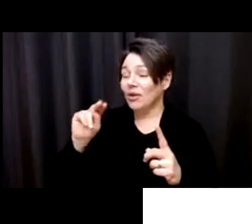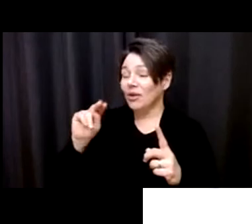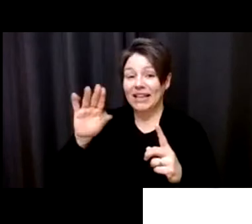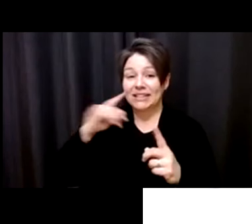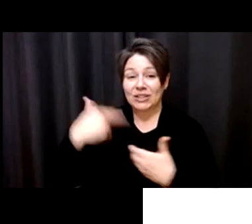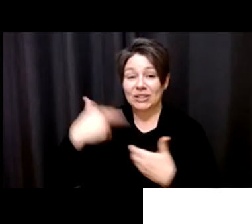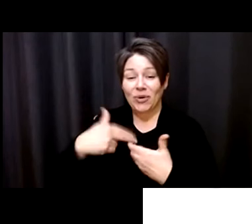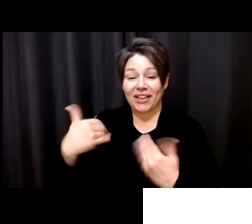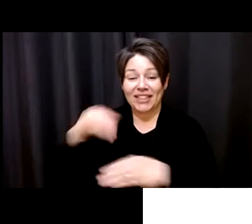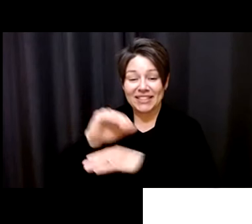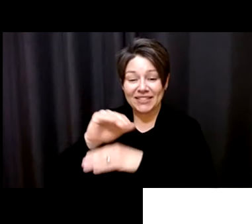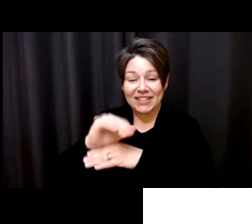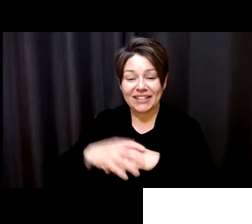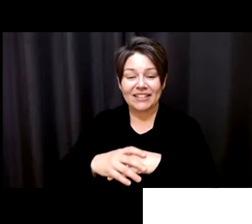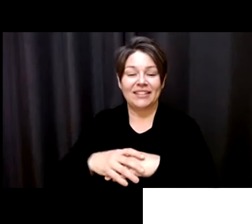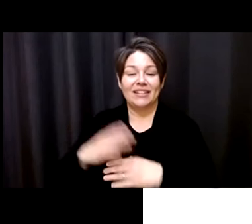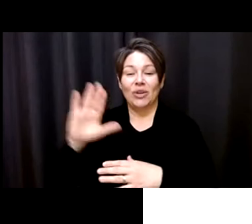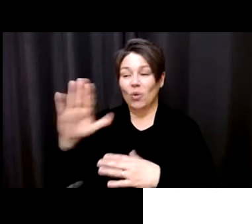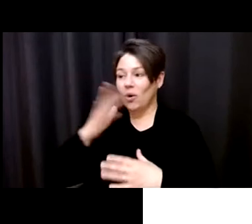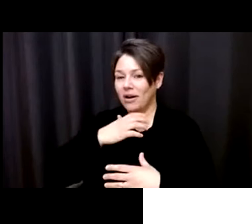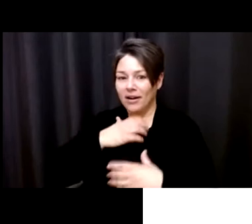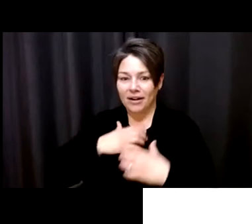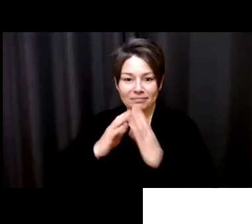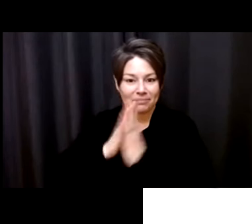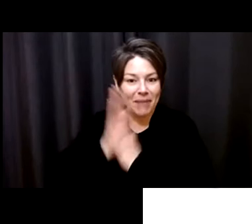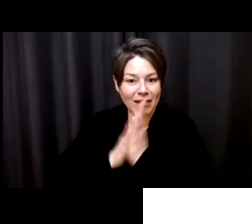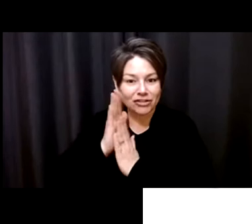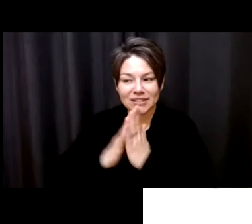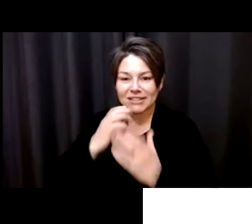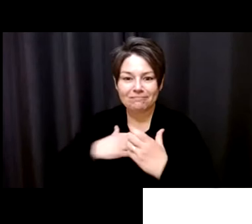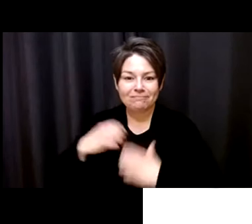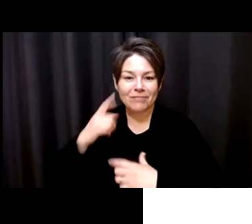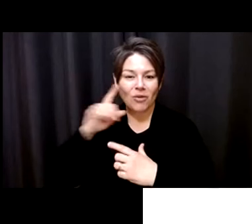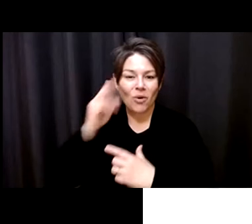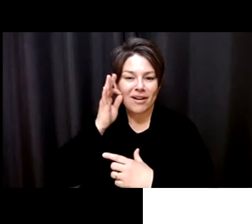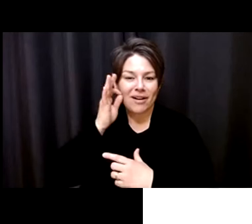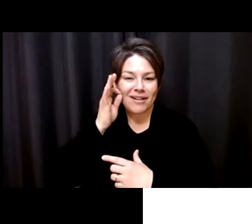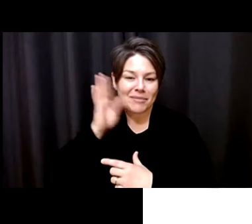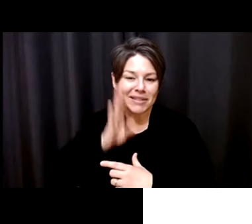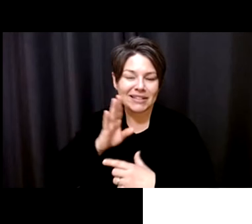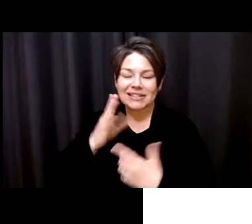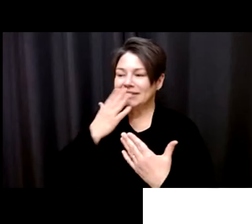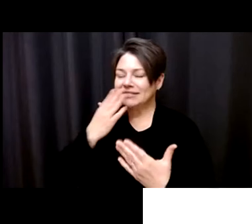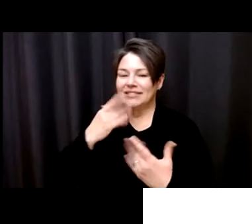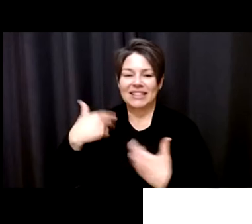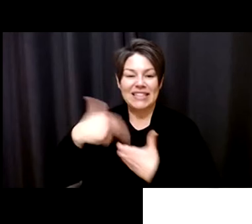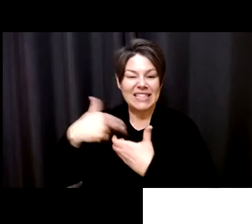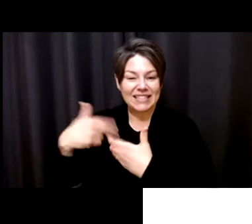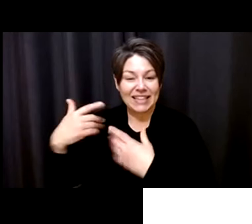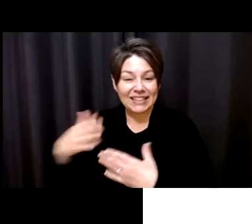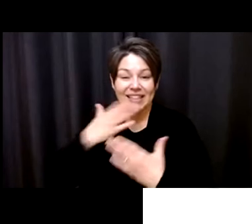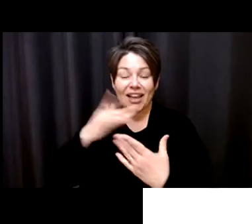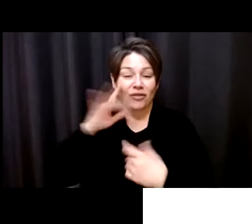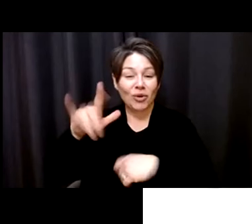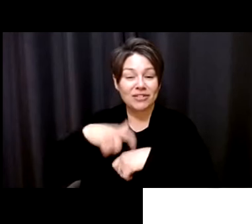joining us this evening and sharing your passion with all of us. And for all of the attendees, thank you for choosing to spend your time